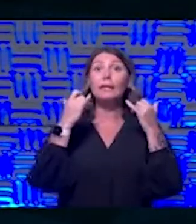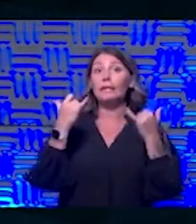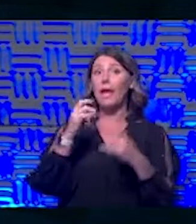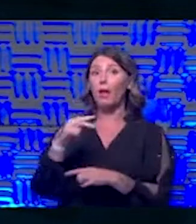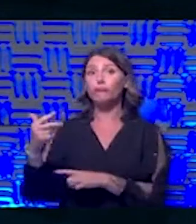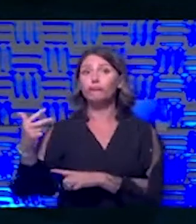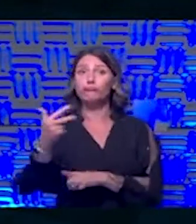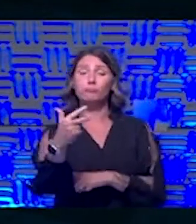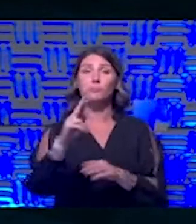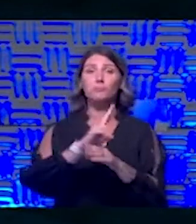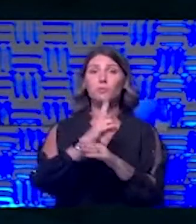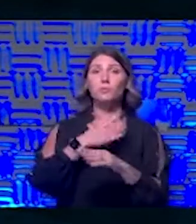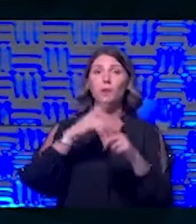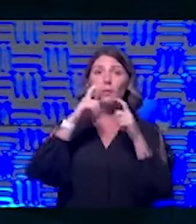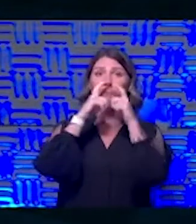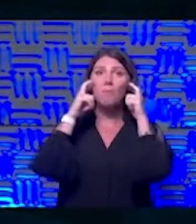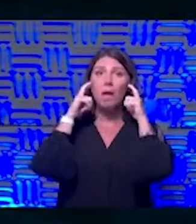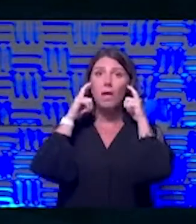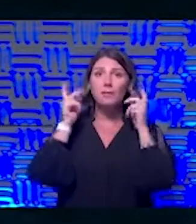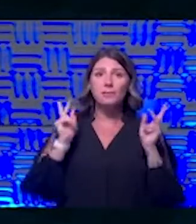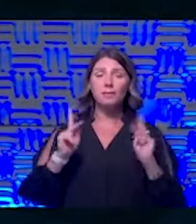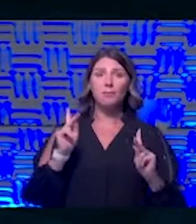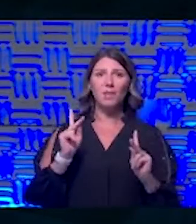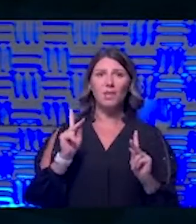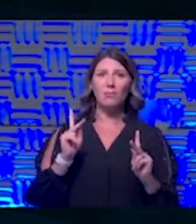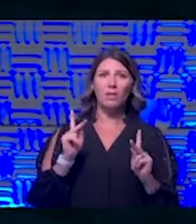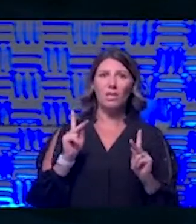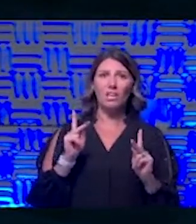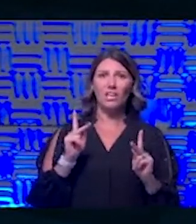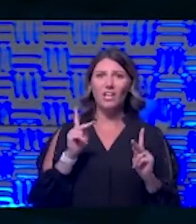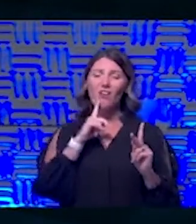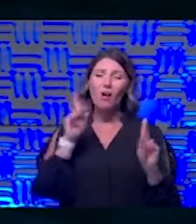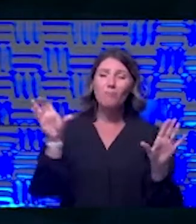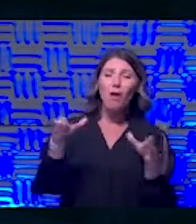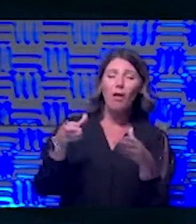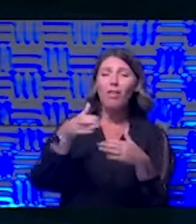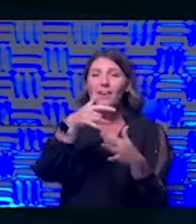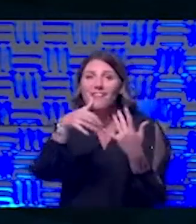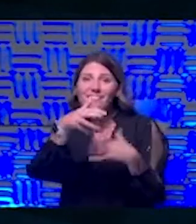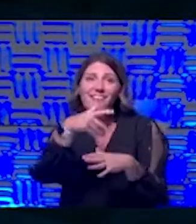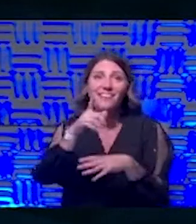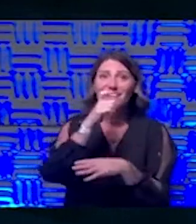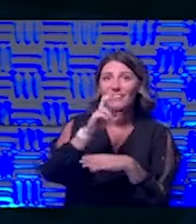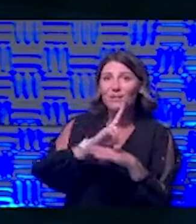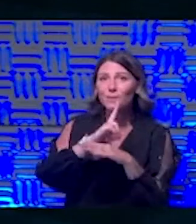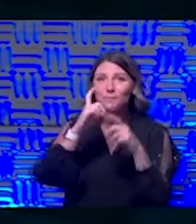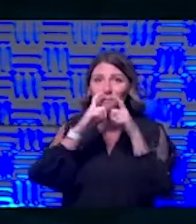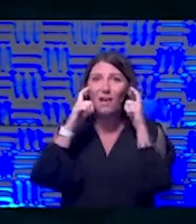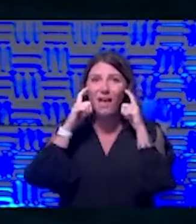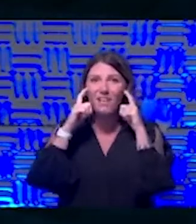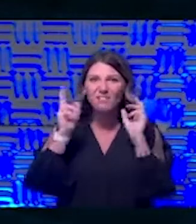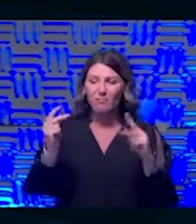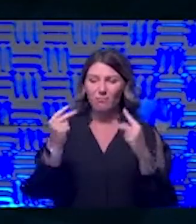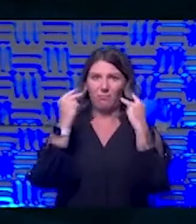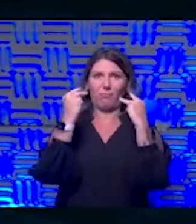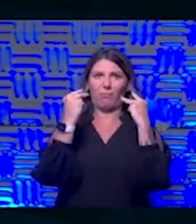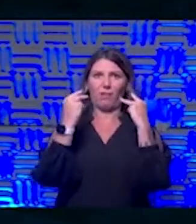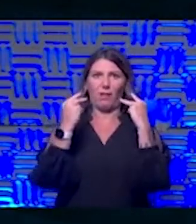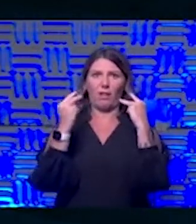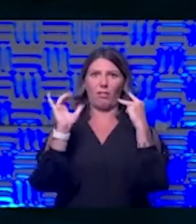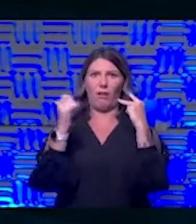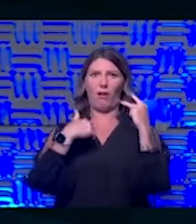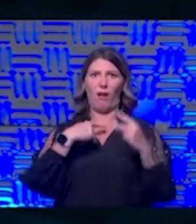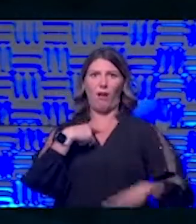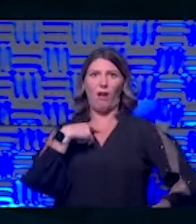got my mask on, and people, are clumped together. They're not wearing masks, and they look at me like I'm the goofball for